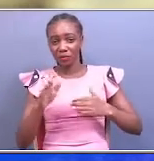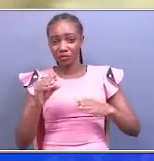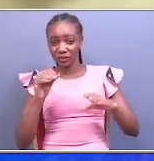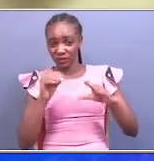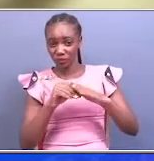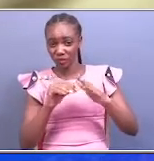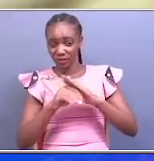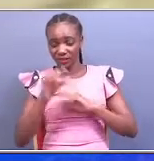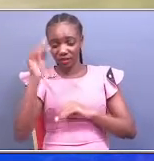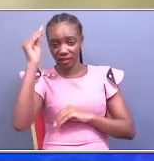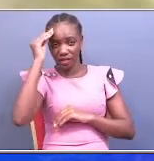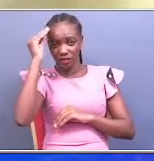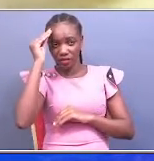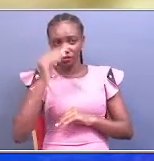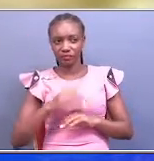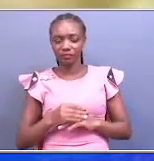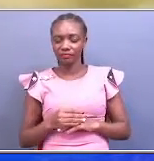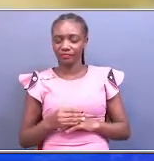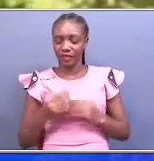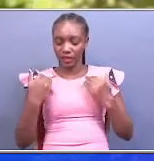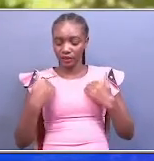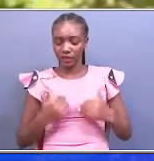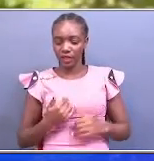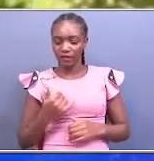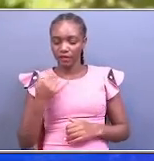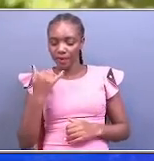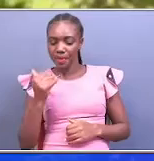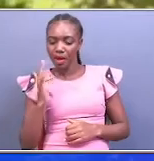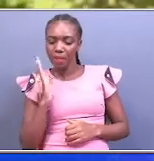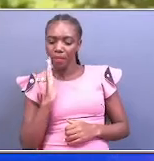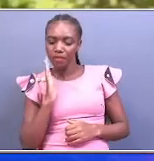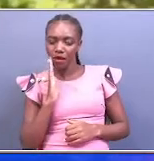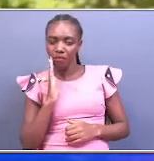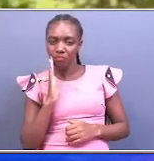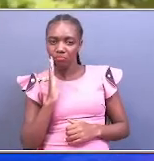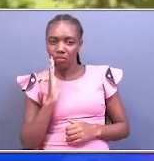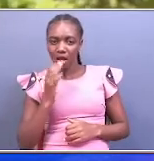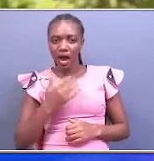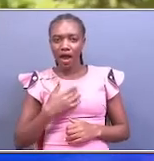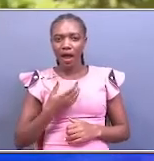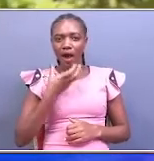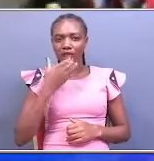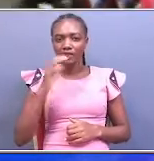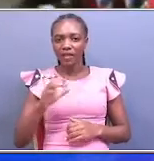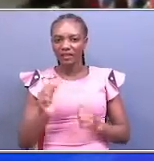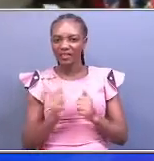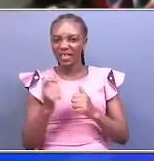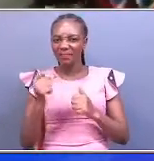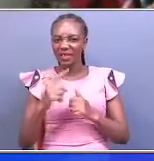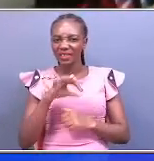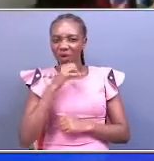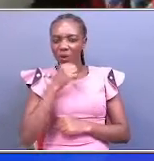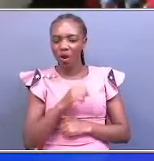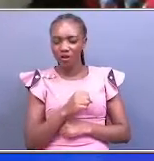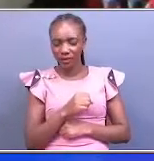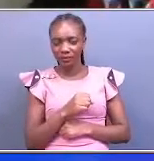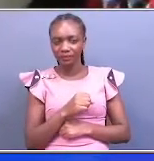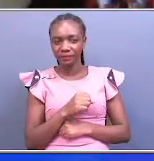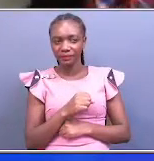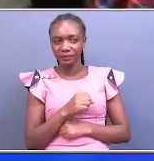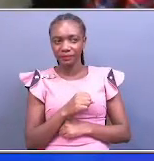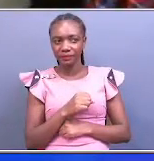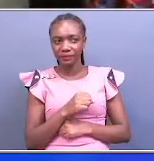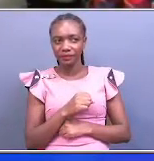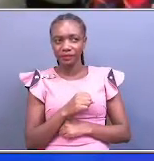education. I'm a teenage mother, so I have a son who is now 10 months. I just entered into